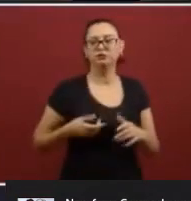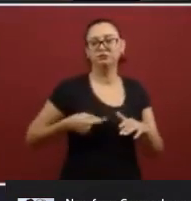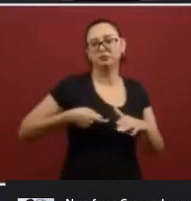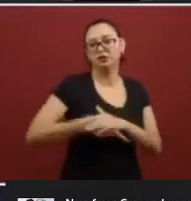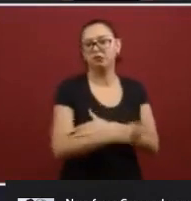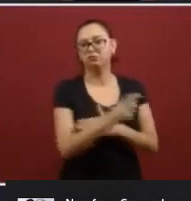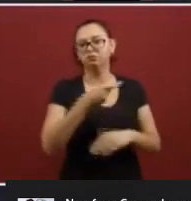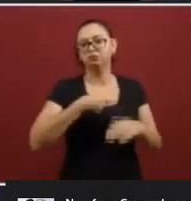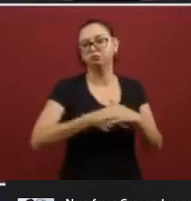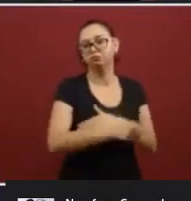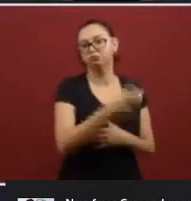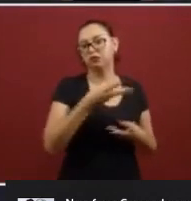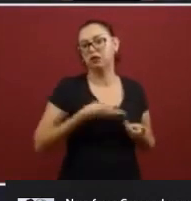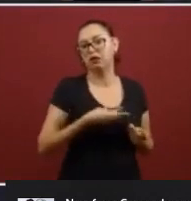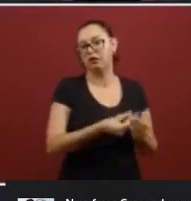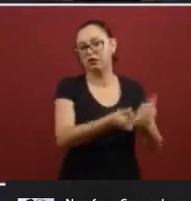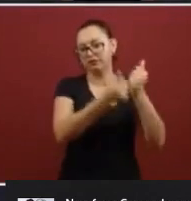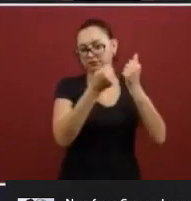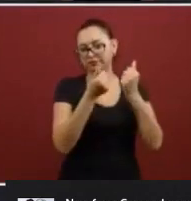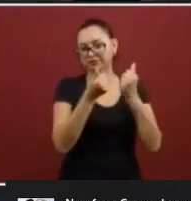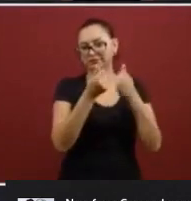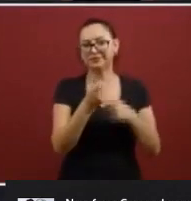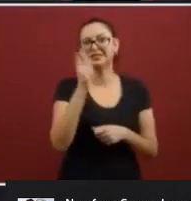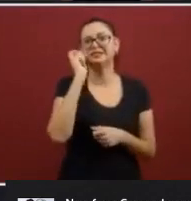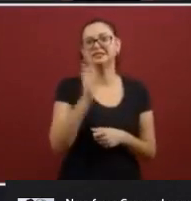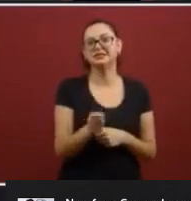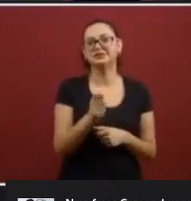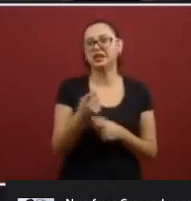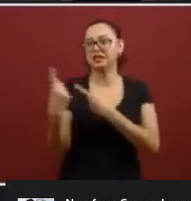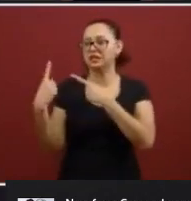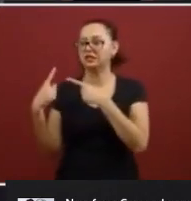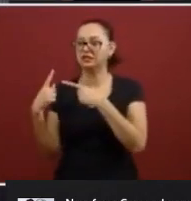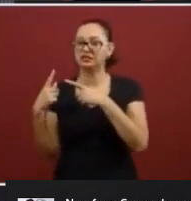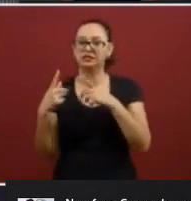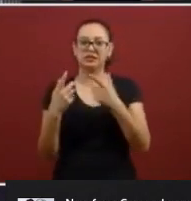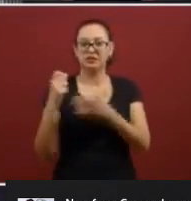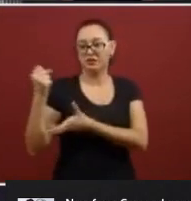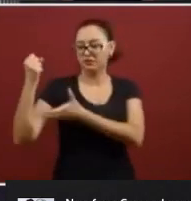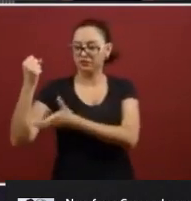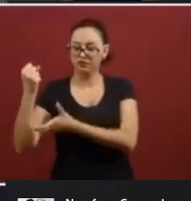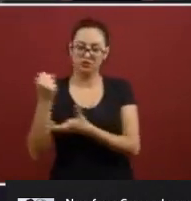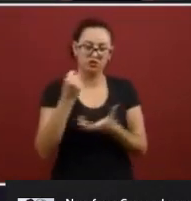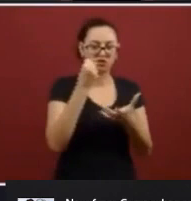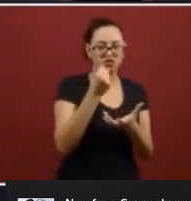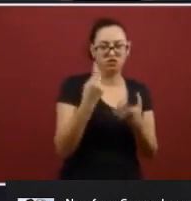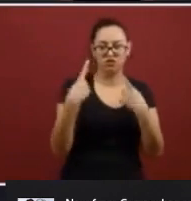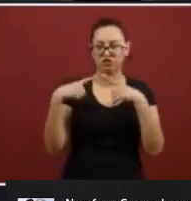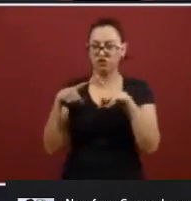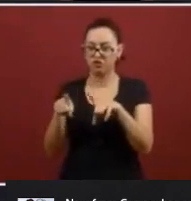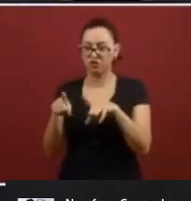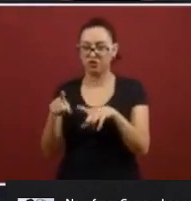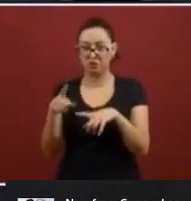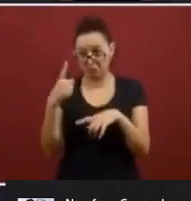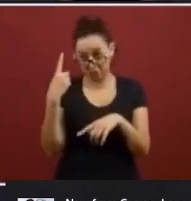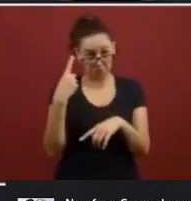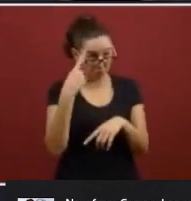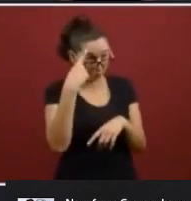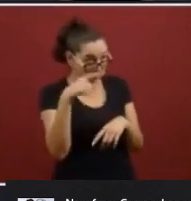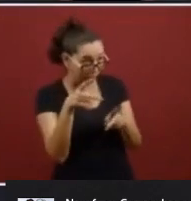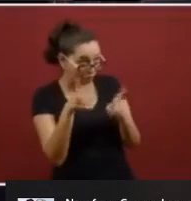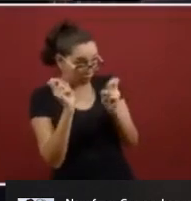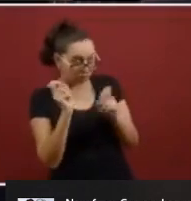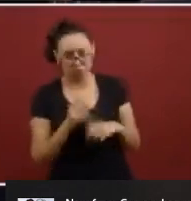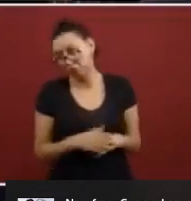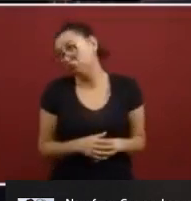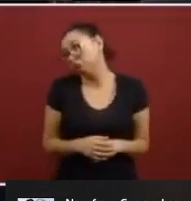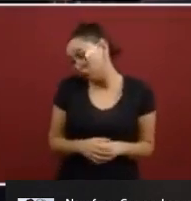sistema uh, paralelo They had like a parallel system para with llevar with de this las finanzas públicas, sí, public